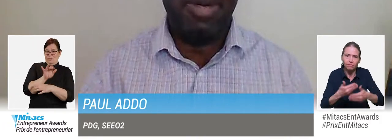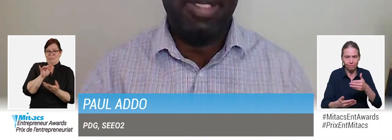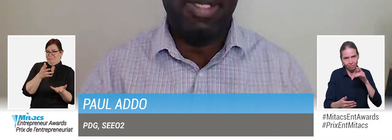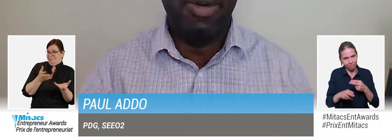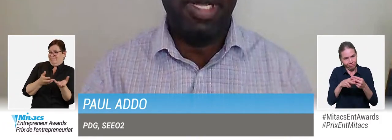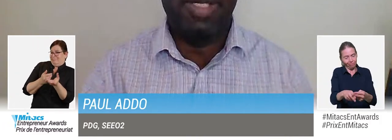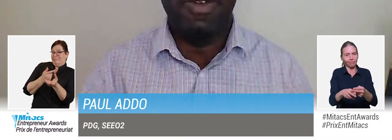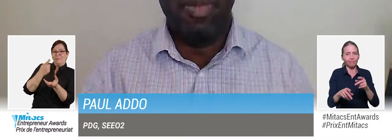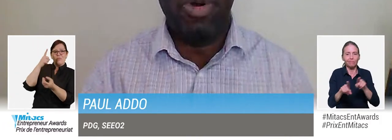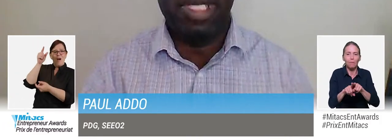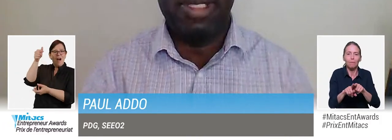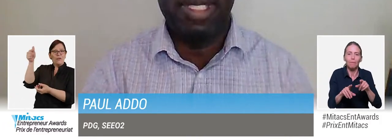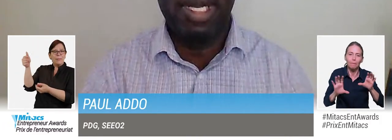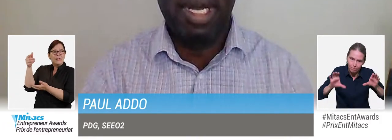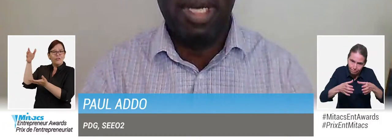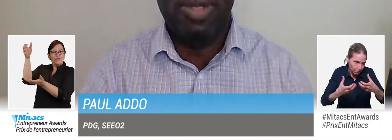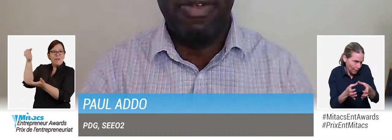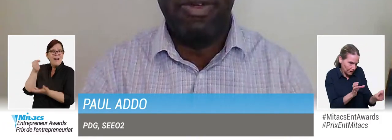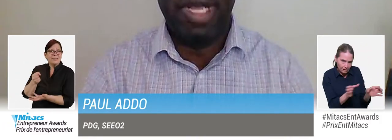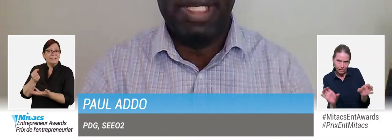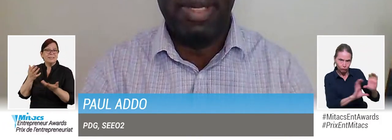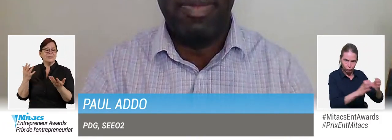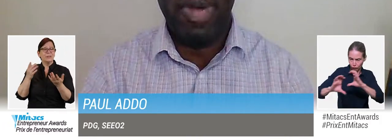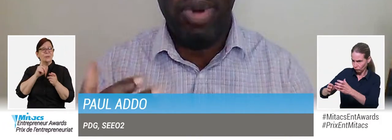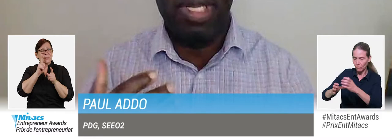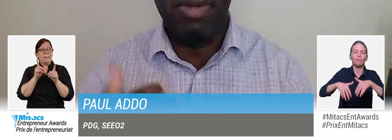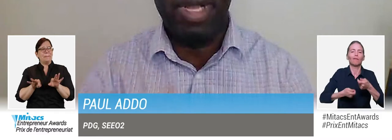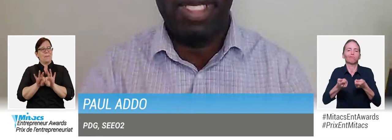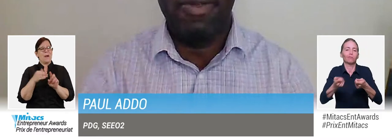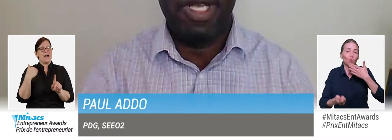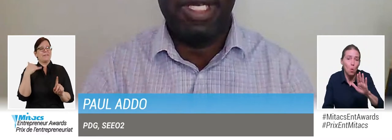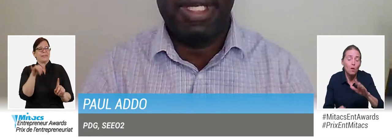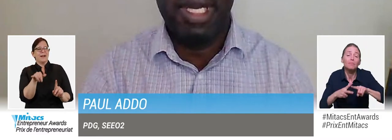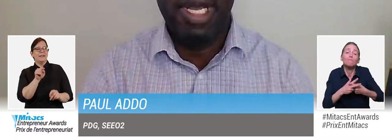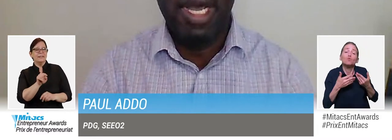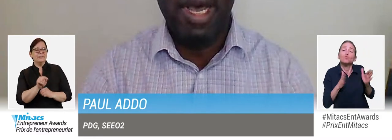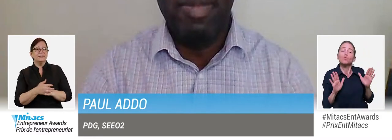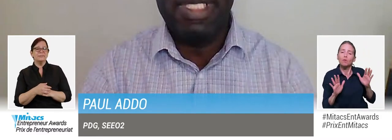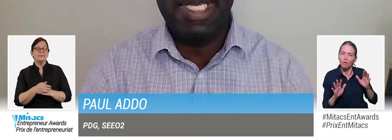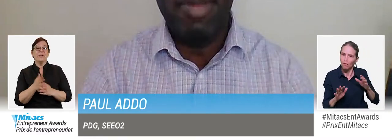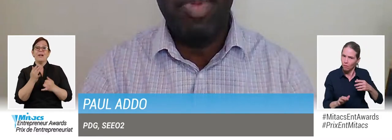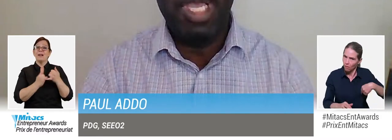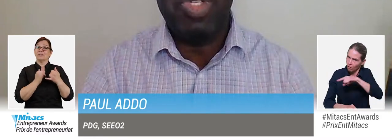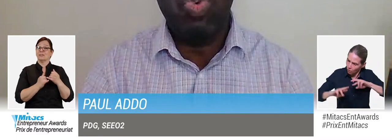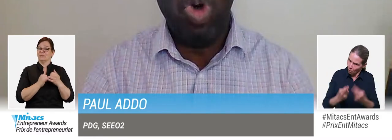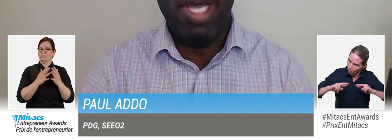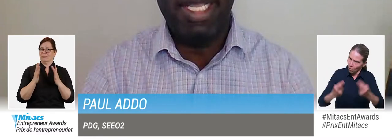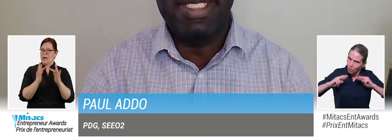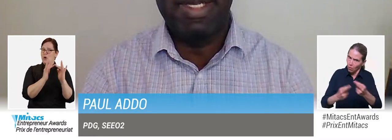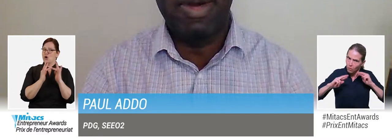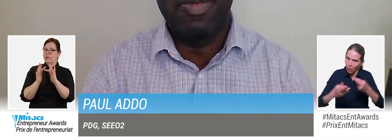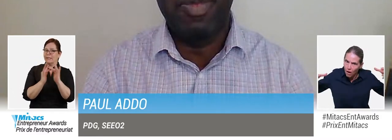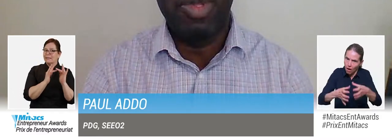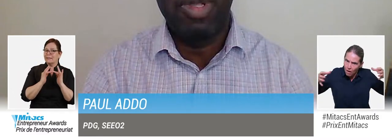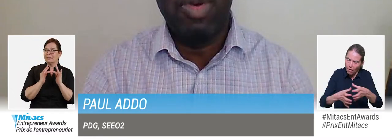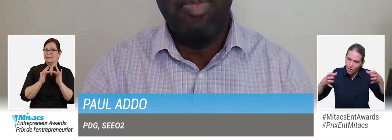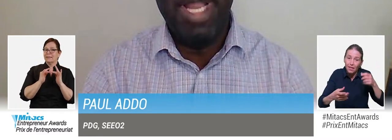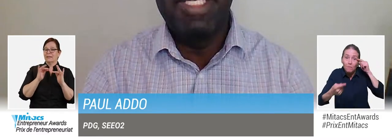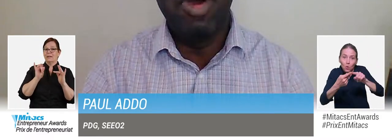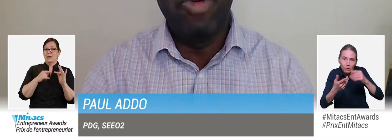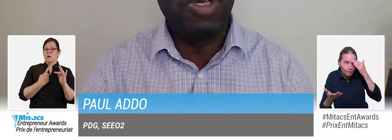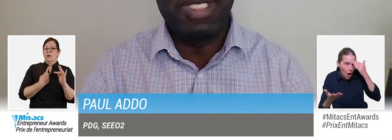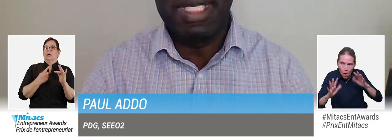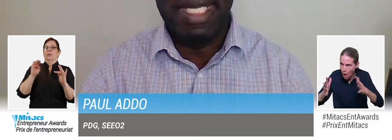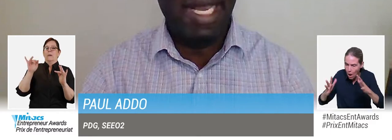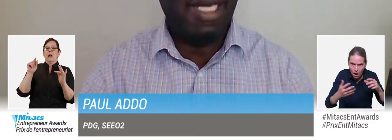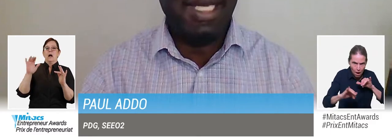startup is about, right? It's very important to have the right team by bringing the right advices. The second biggest one is, you know,